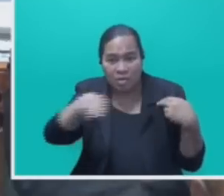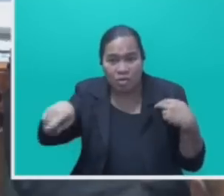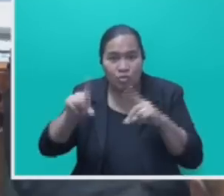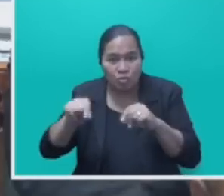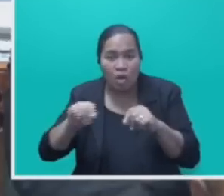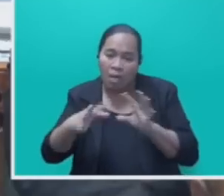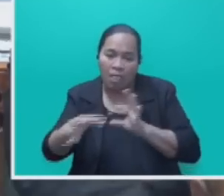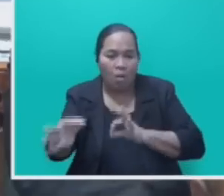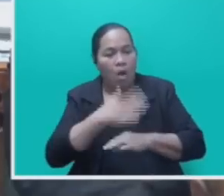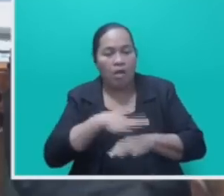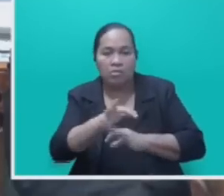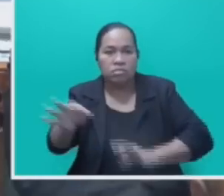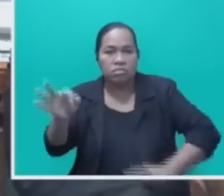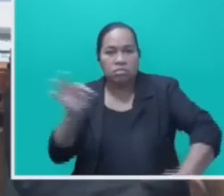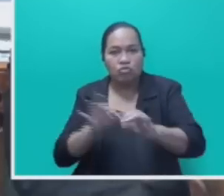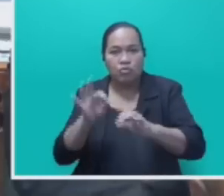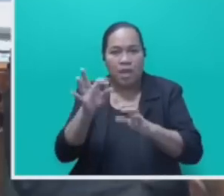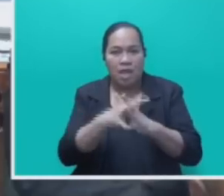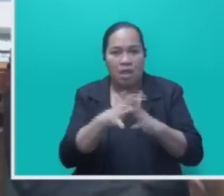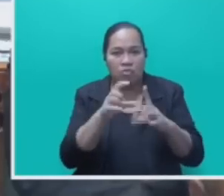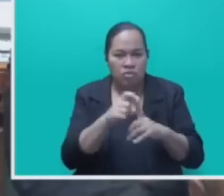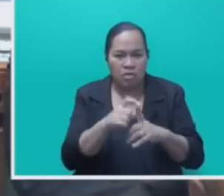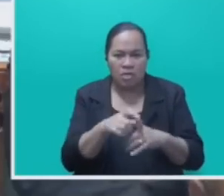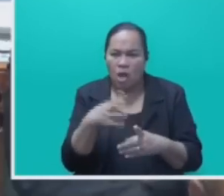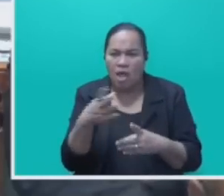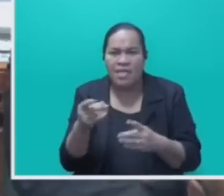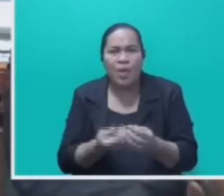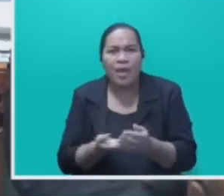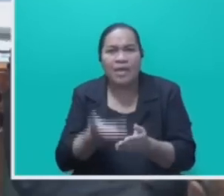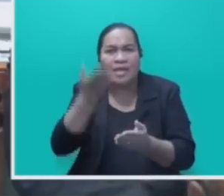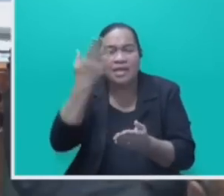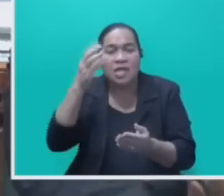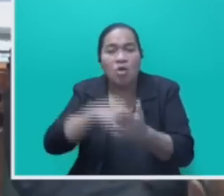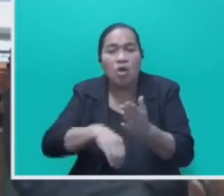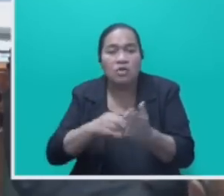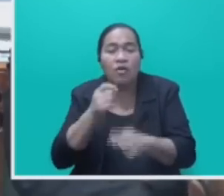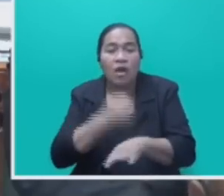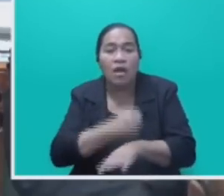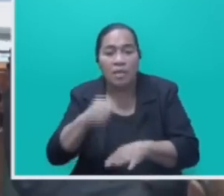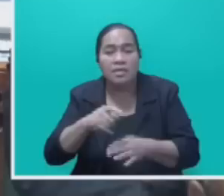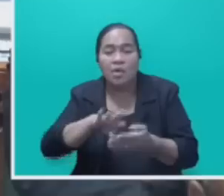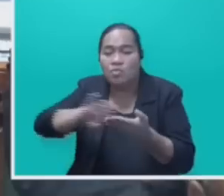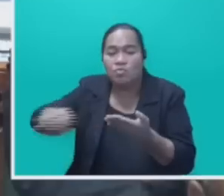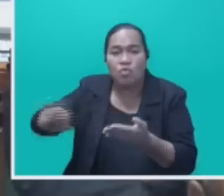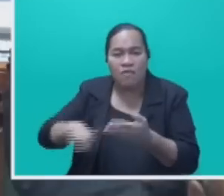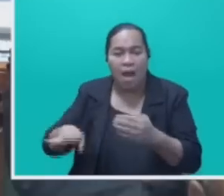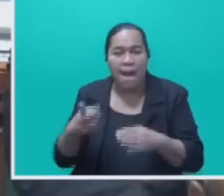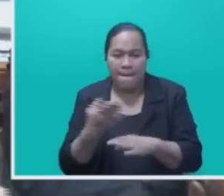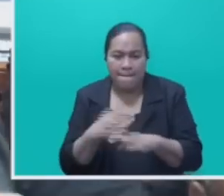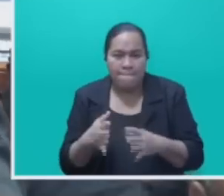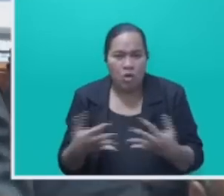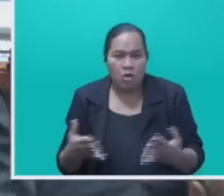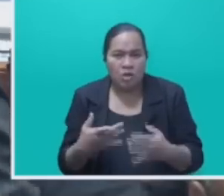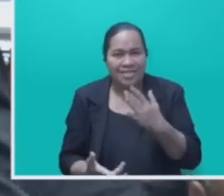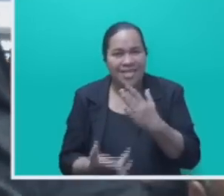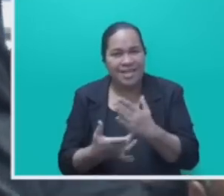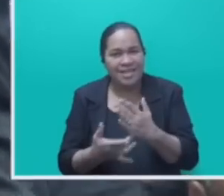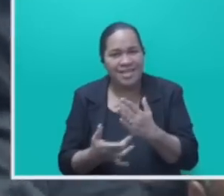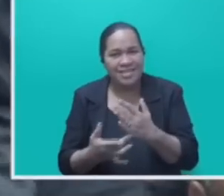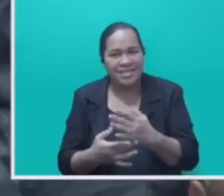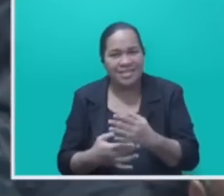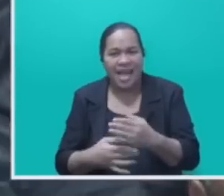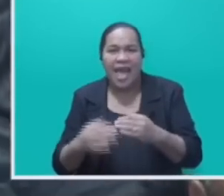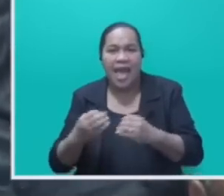finances. They will increase operational costs of the government. They will remove modern techniques, engineering standards,